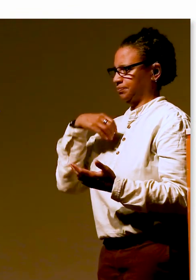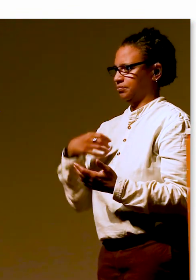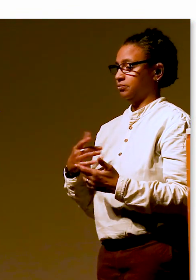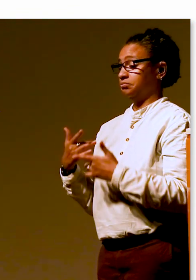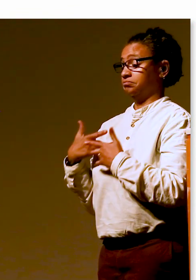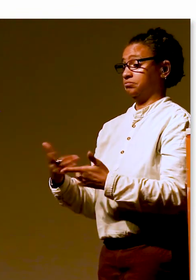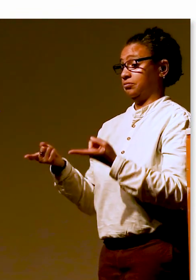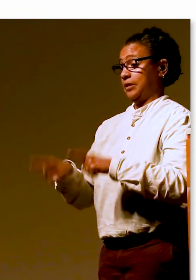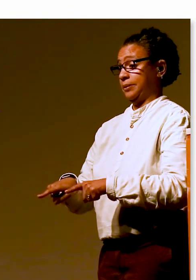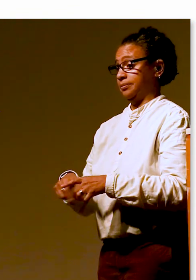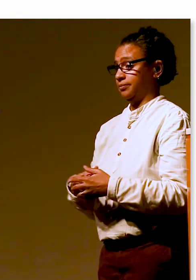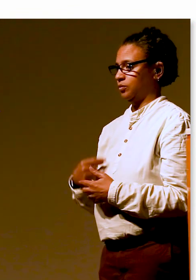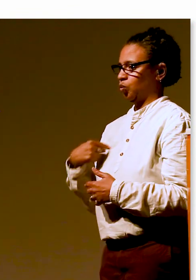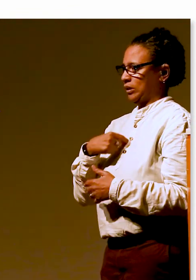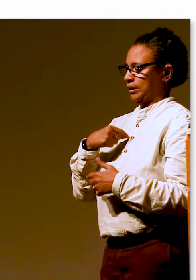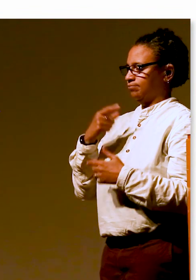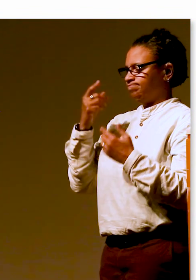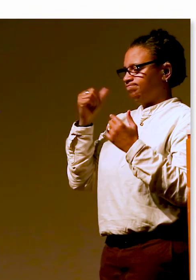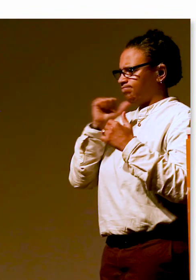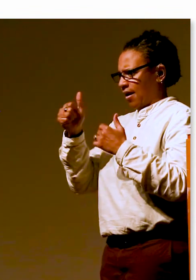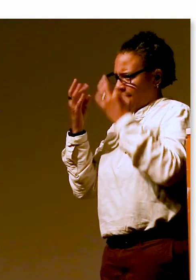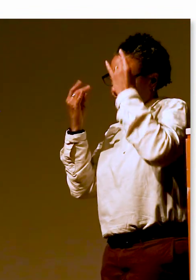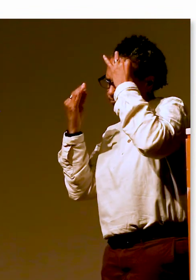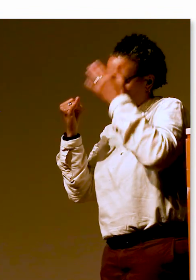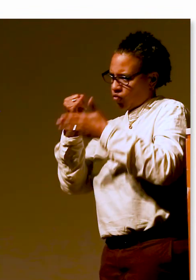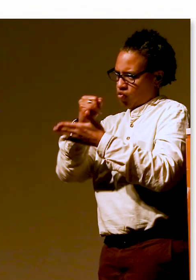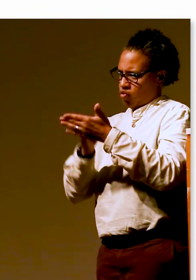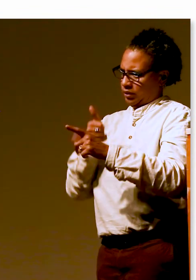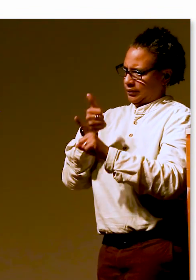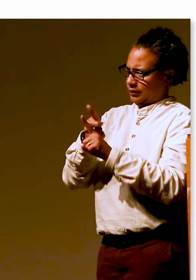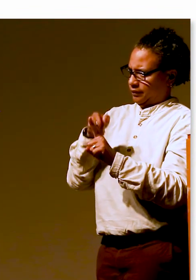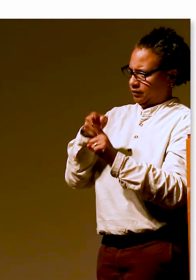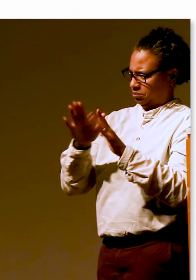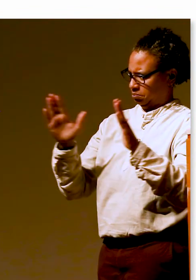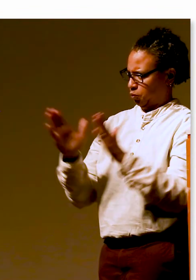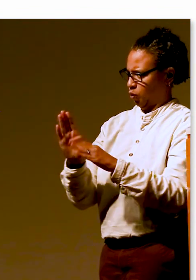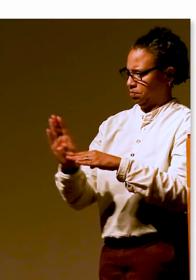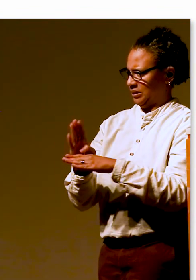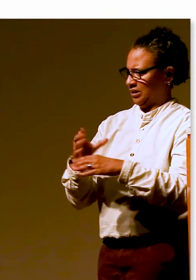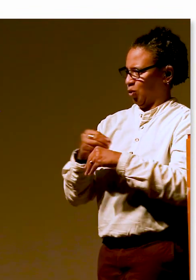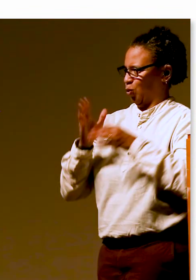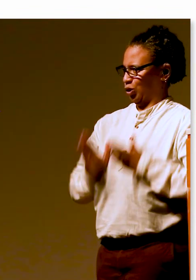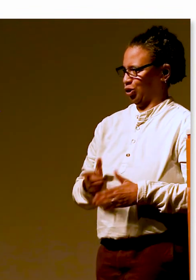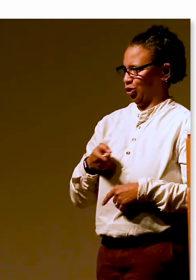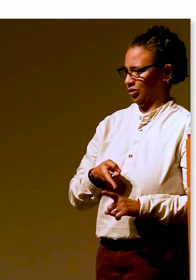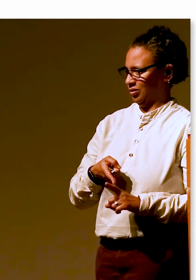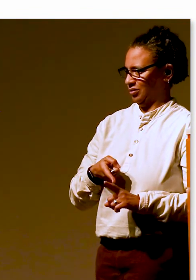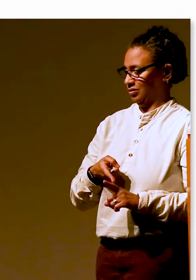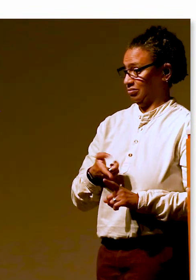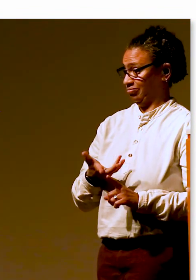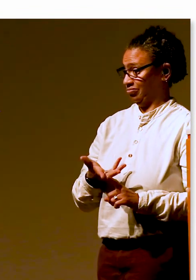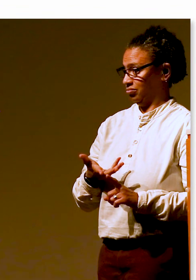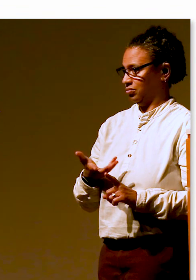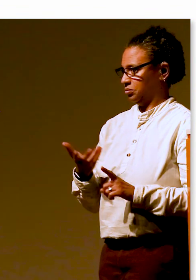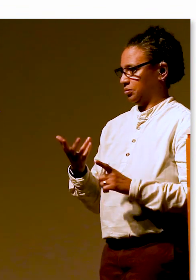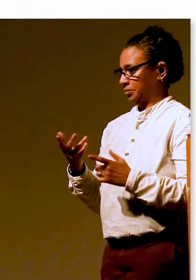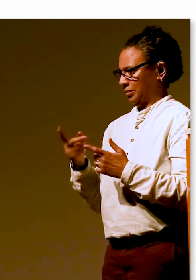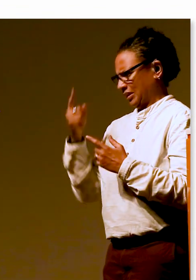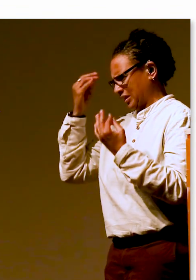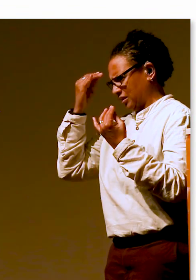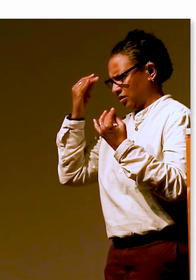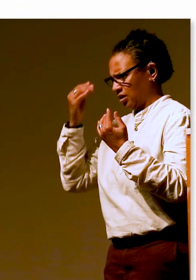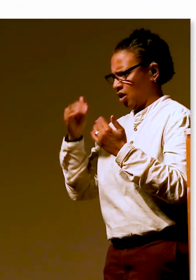sometimes you just like, I want to see pictures of cats and babies and like really good memes and like whatever. But it is